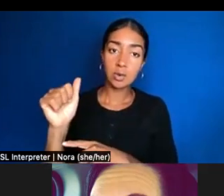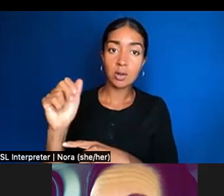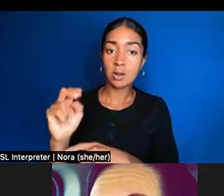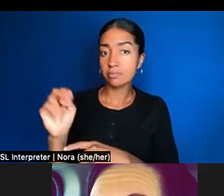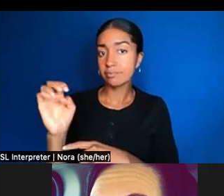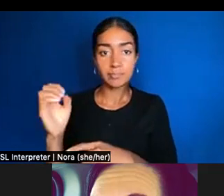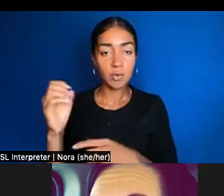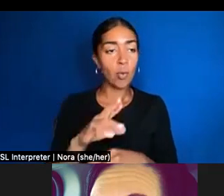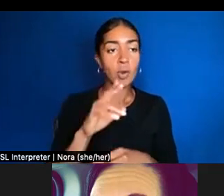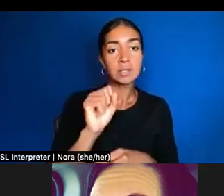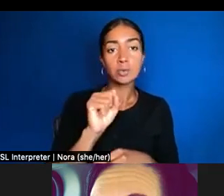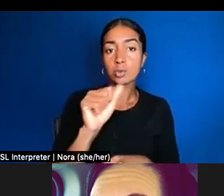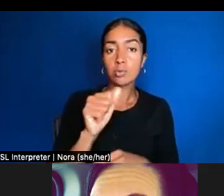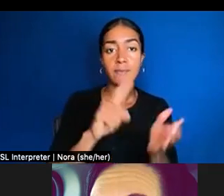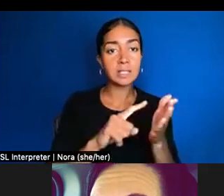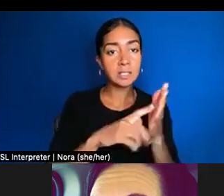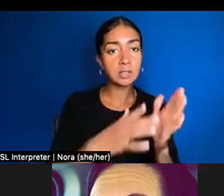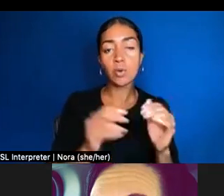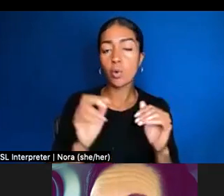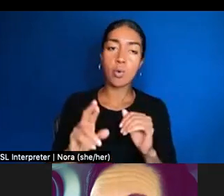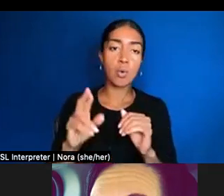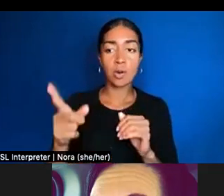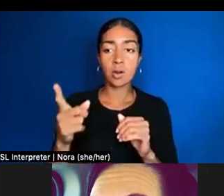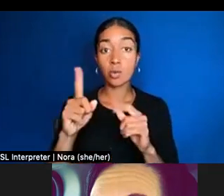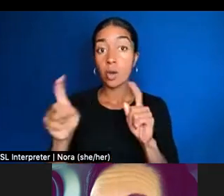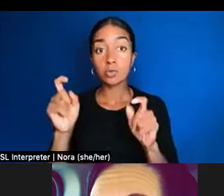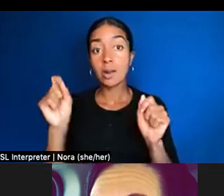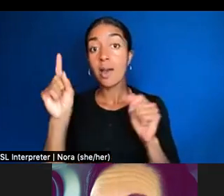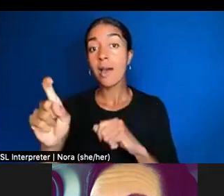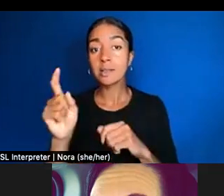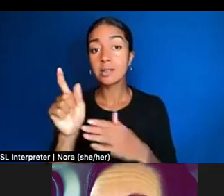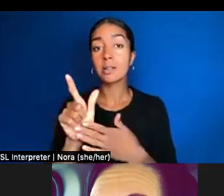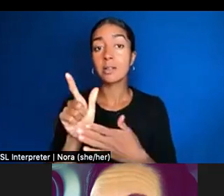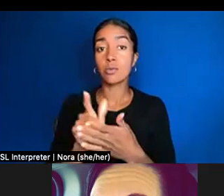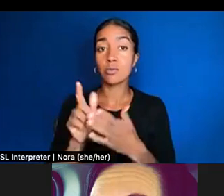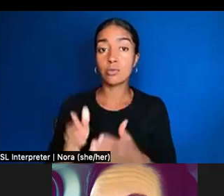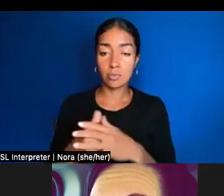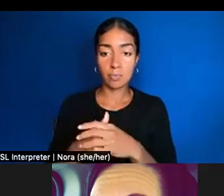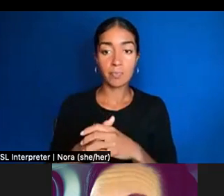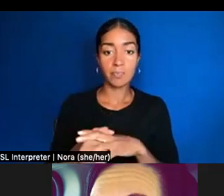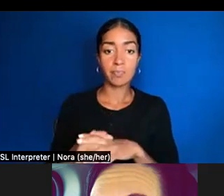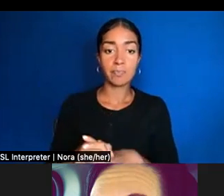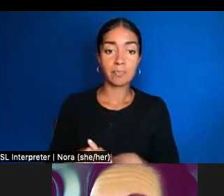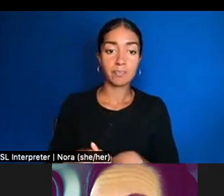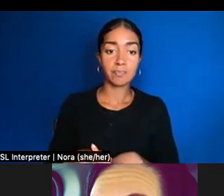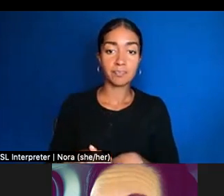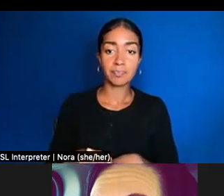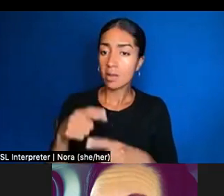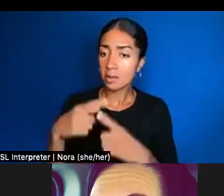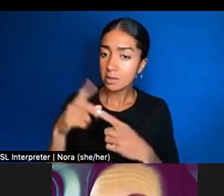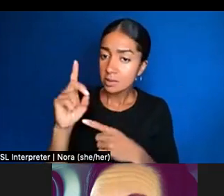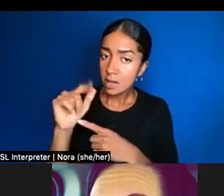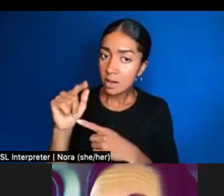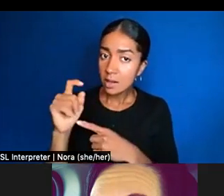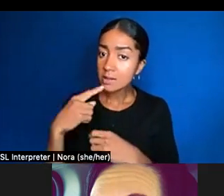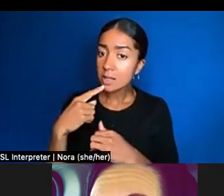or something, questions you can ask your prosecutor. Okay. And then Danielle said, who would you contact at the hospital to